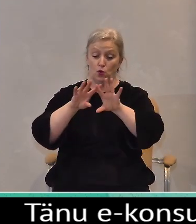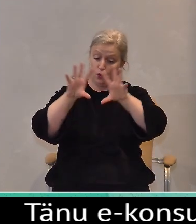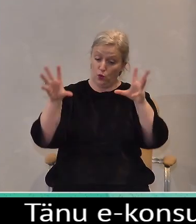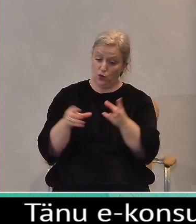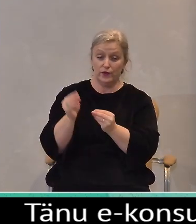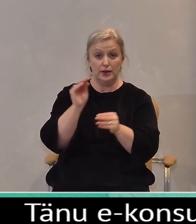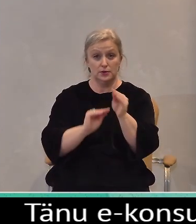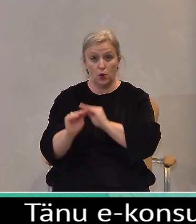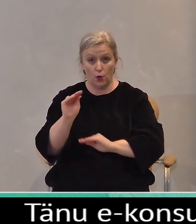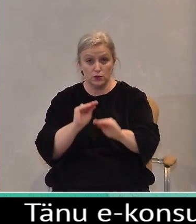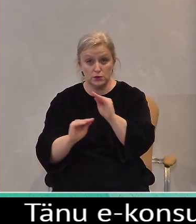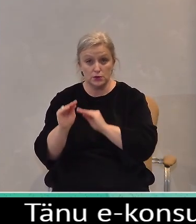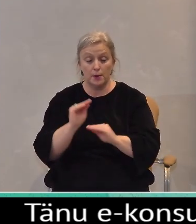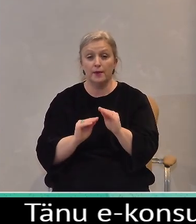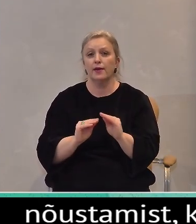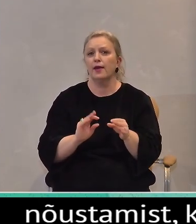developing.